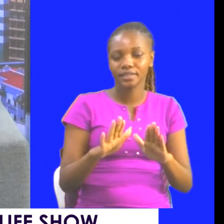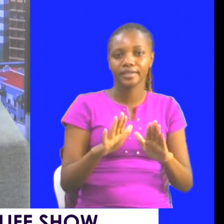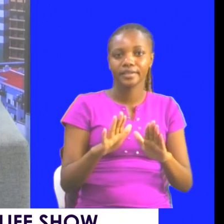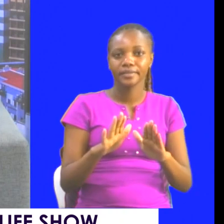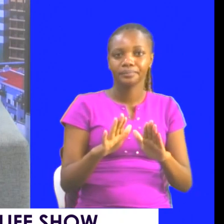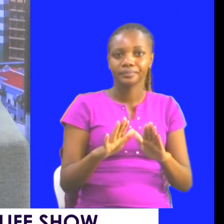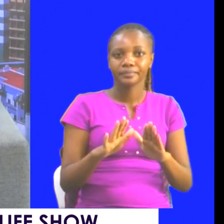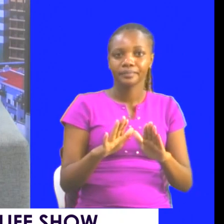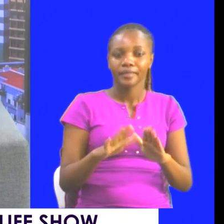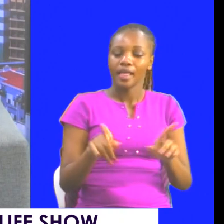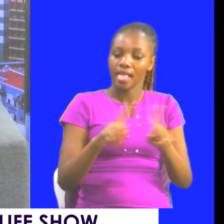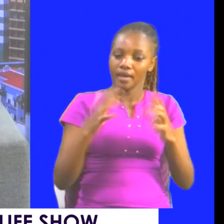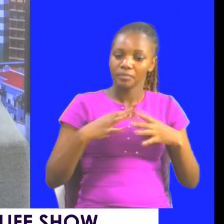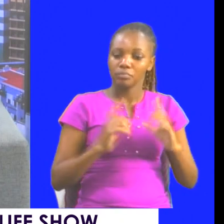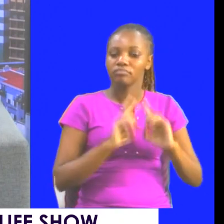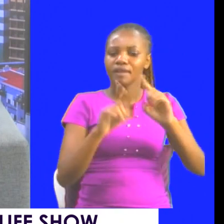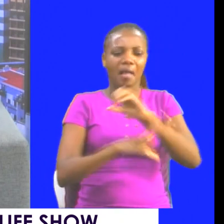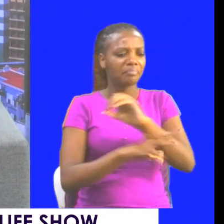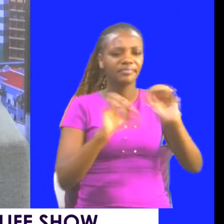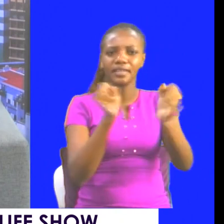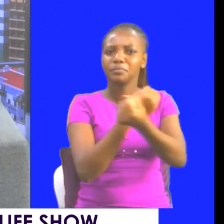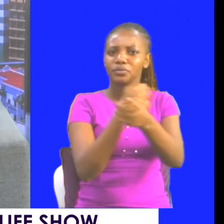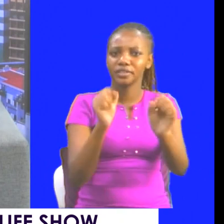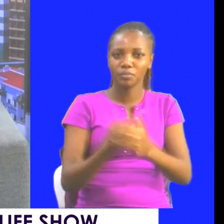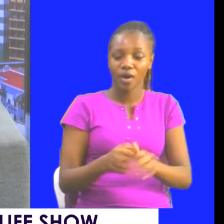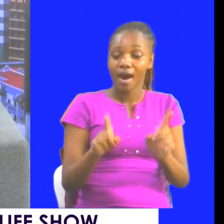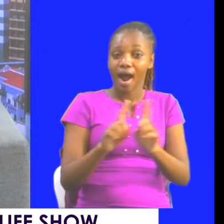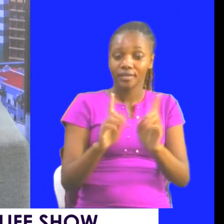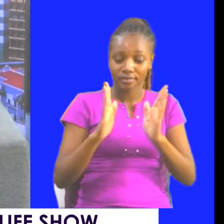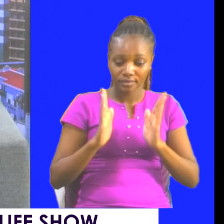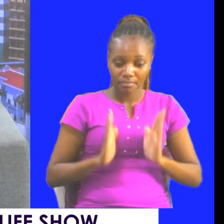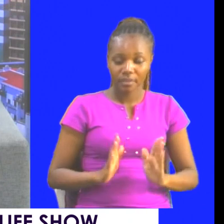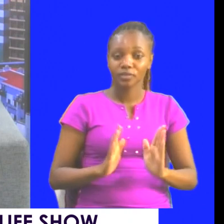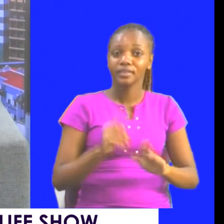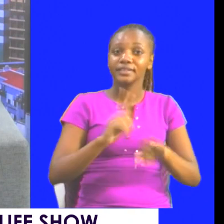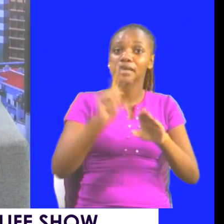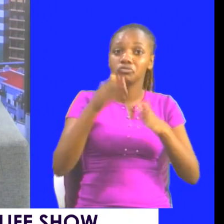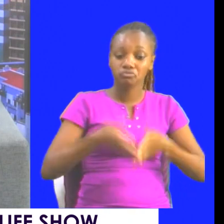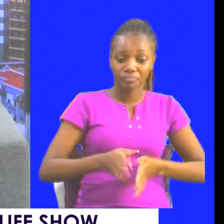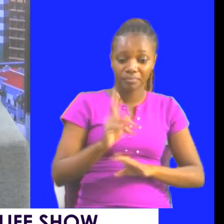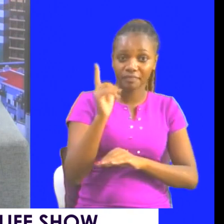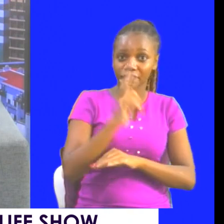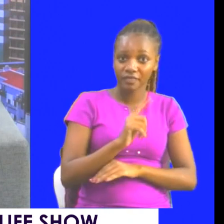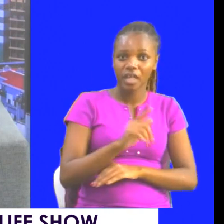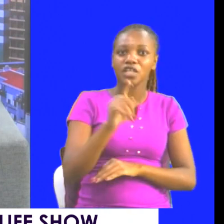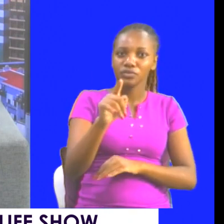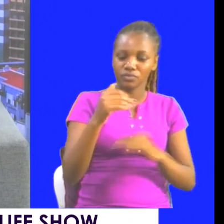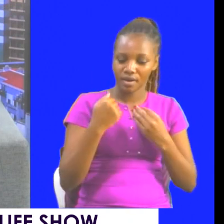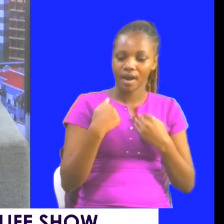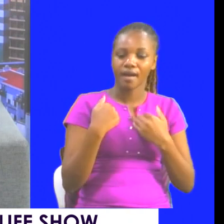come and get that blessing for you. As a human being, once you're born, you are